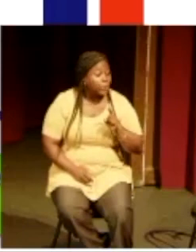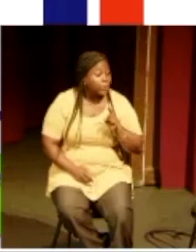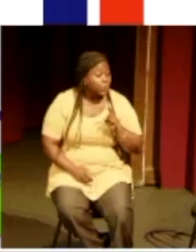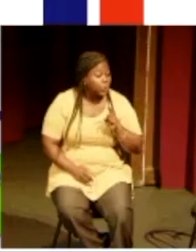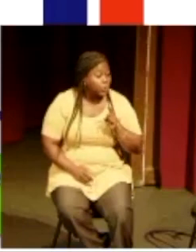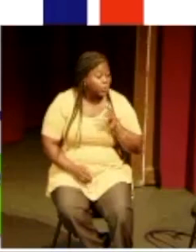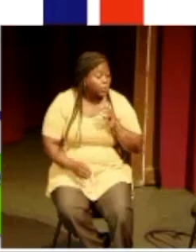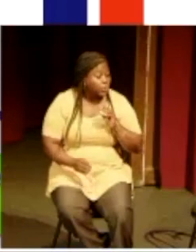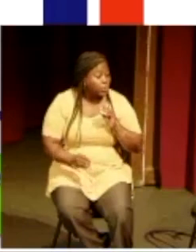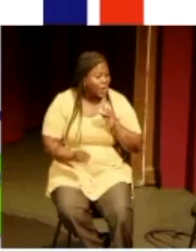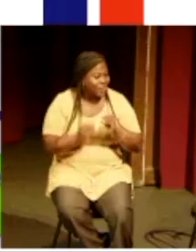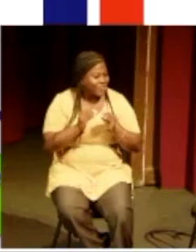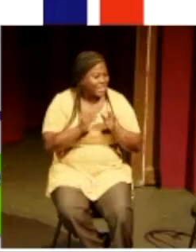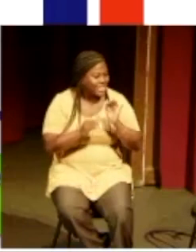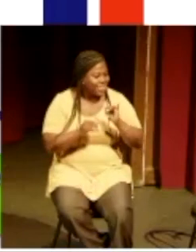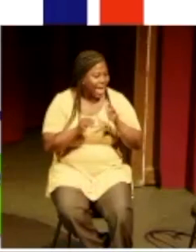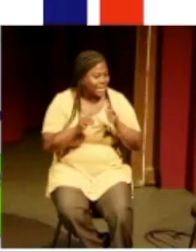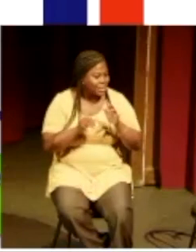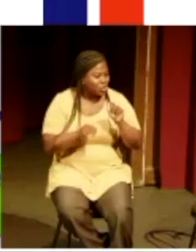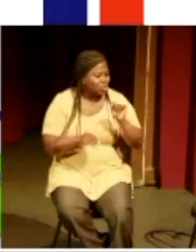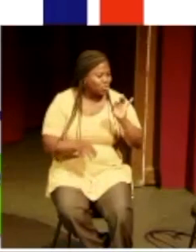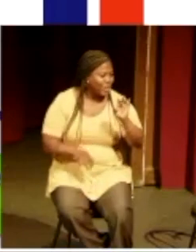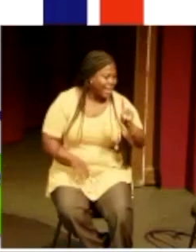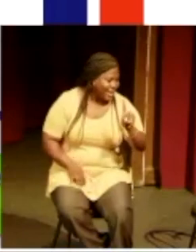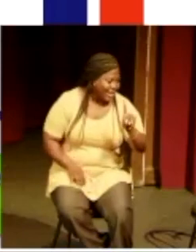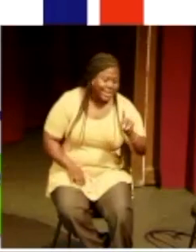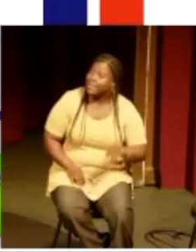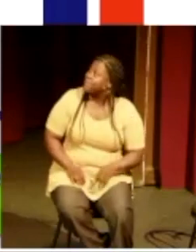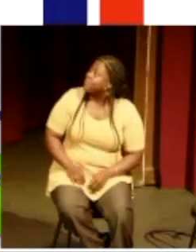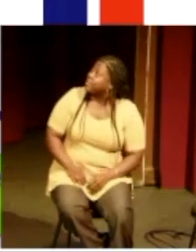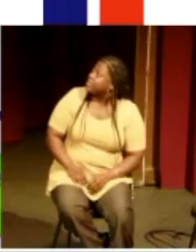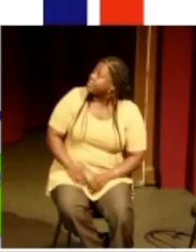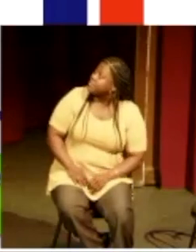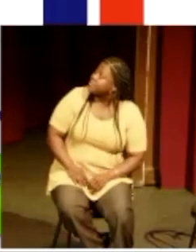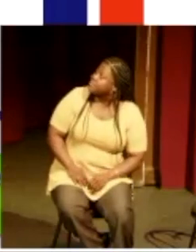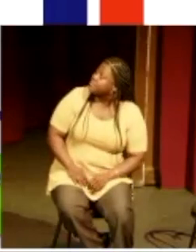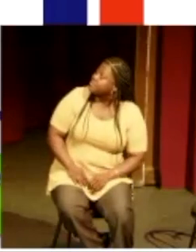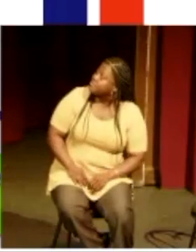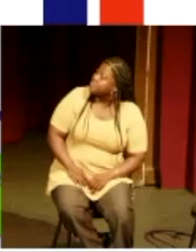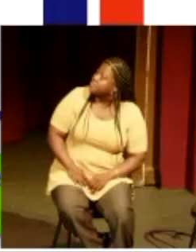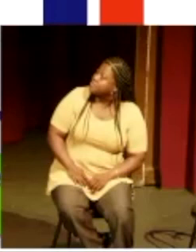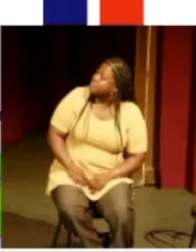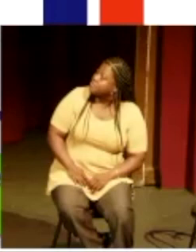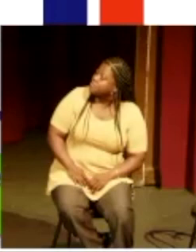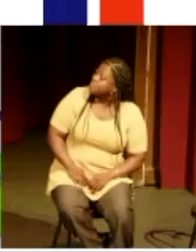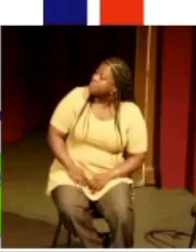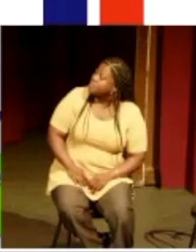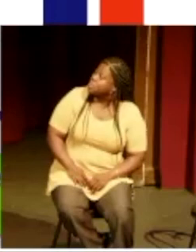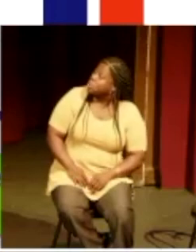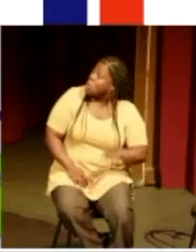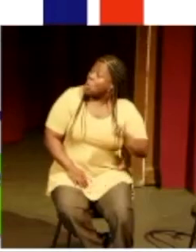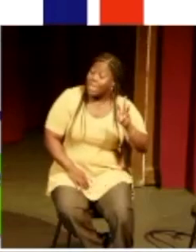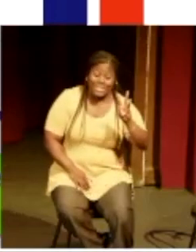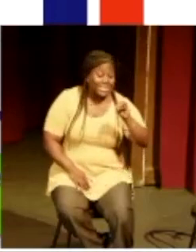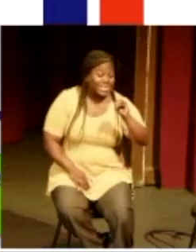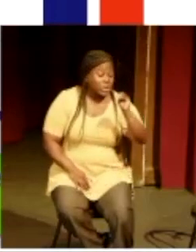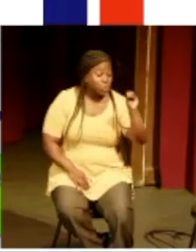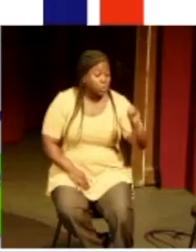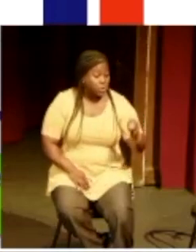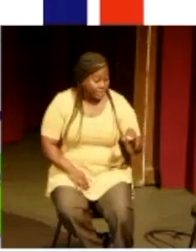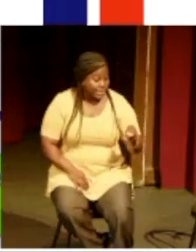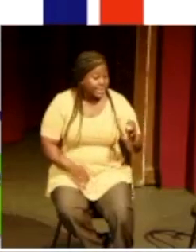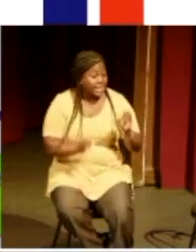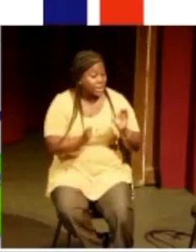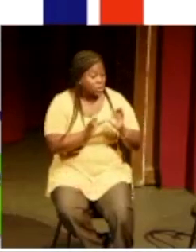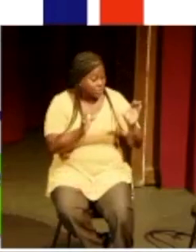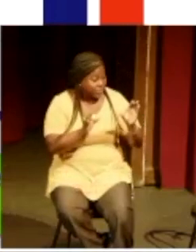this trend. CTE awards overall, 87% up in 5 years, degrees up 60%, and